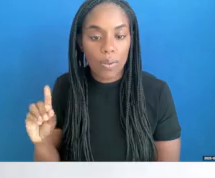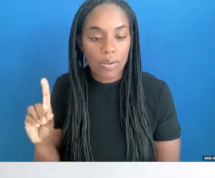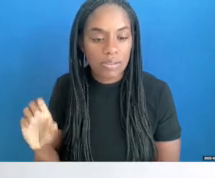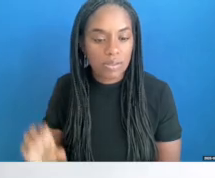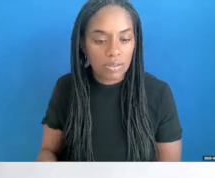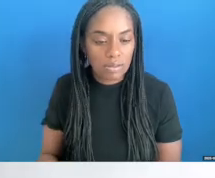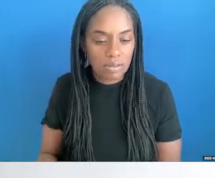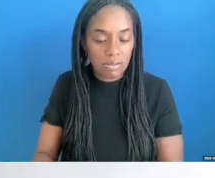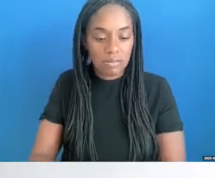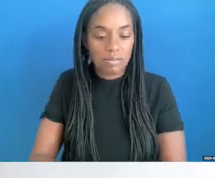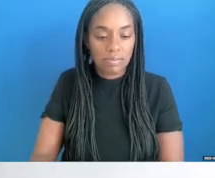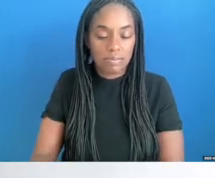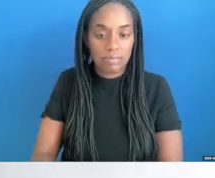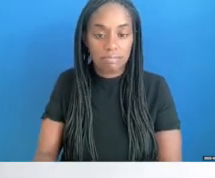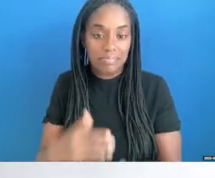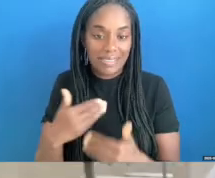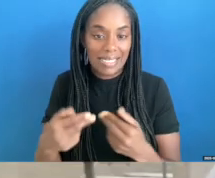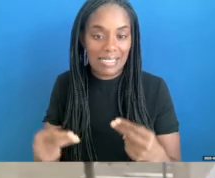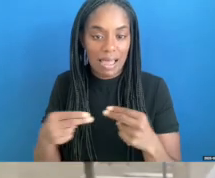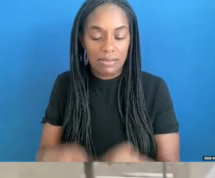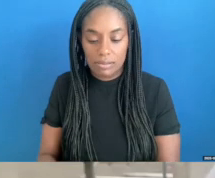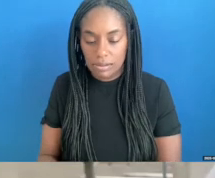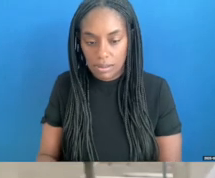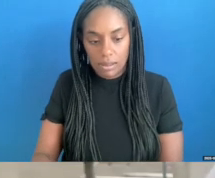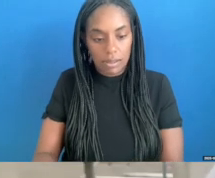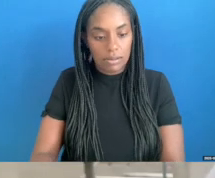Yeah, we can go to the next slide, please.